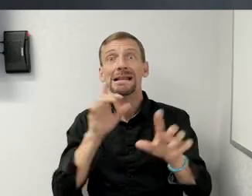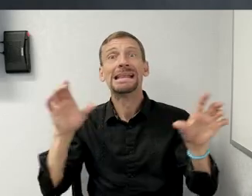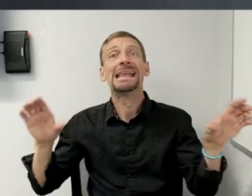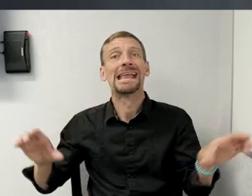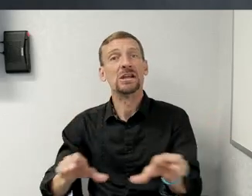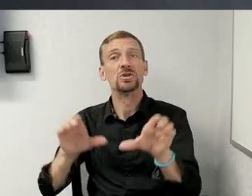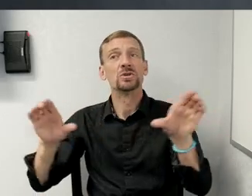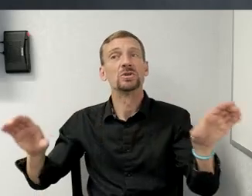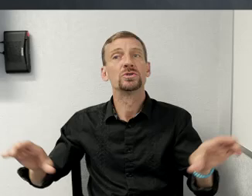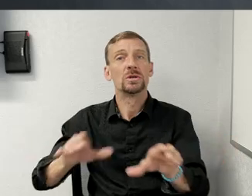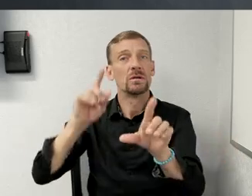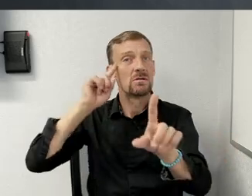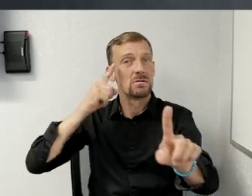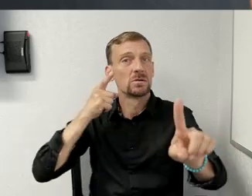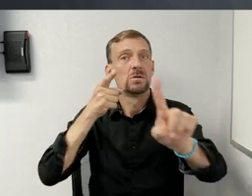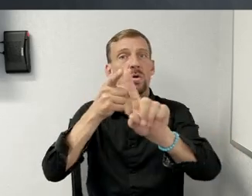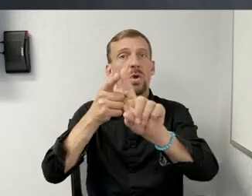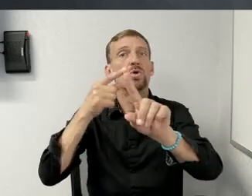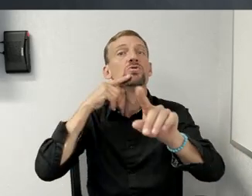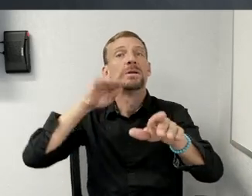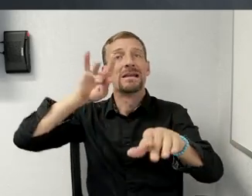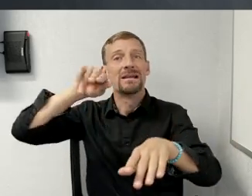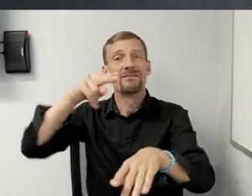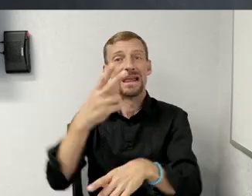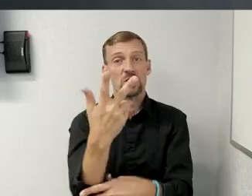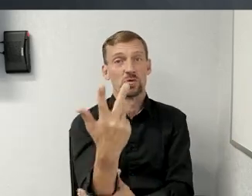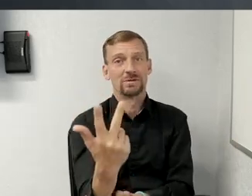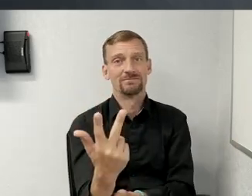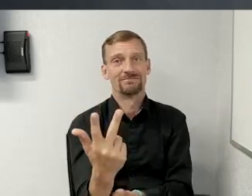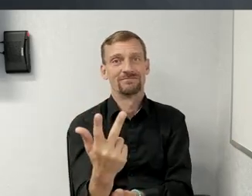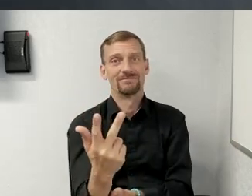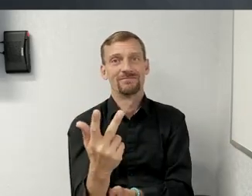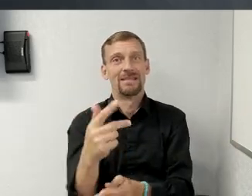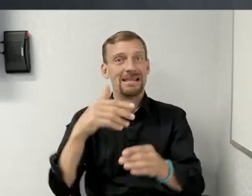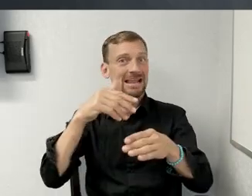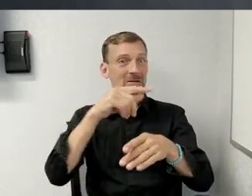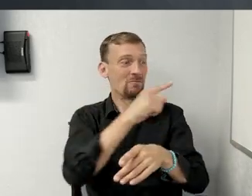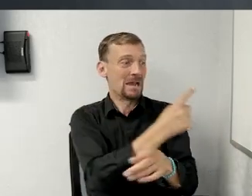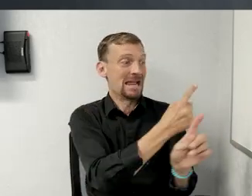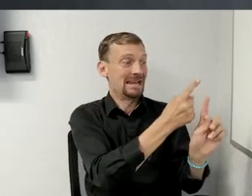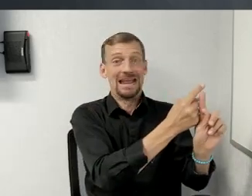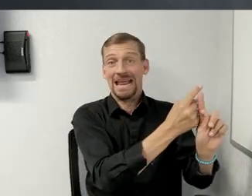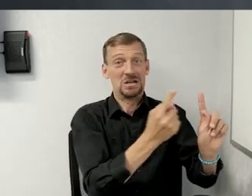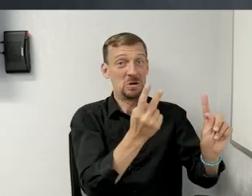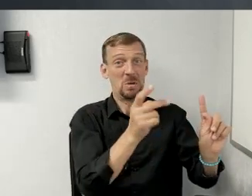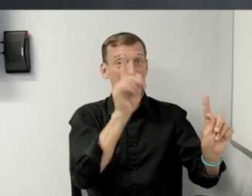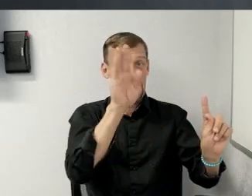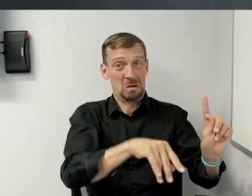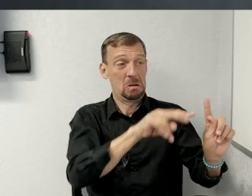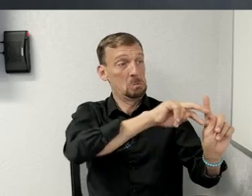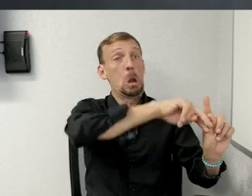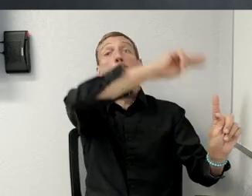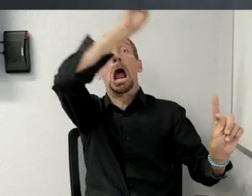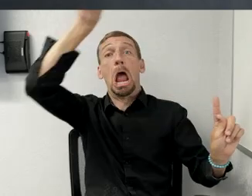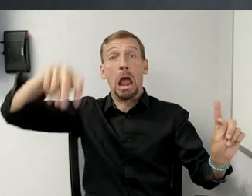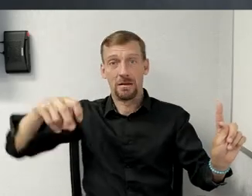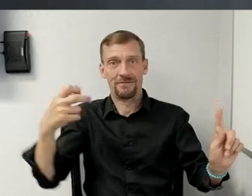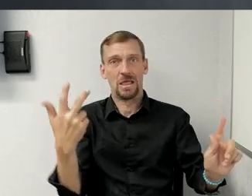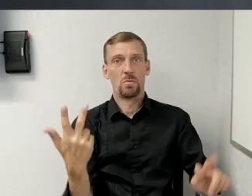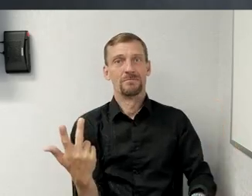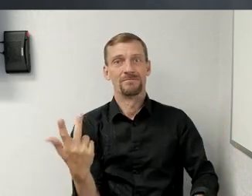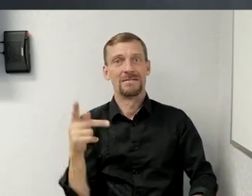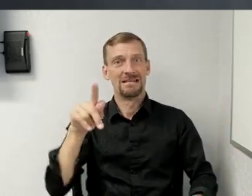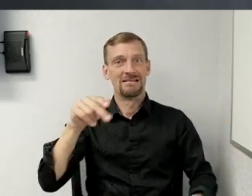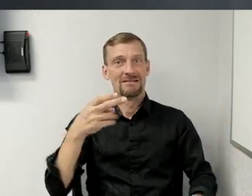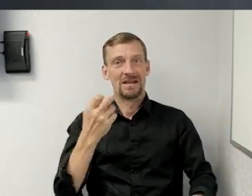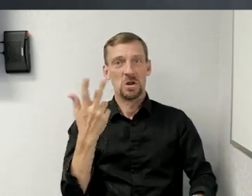action was to move straight to Phase 3 and to skip over Phase 2. So I don't